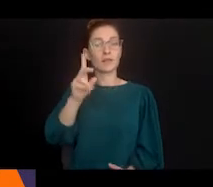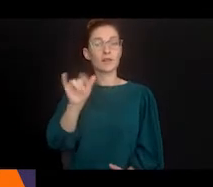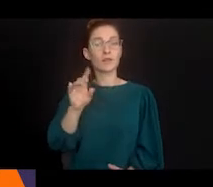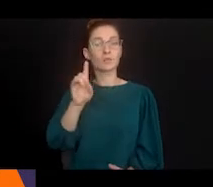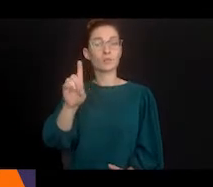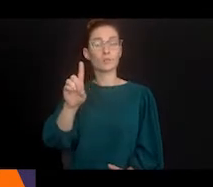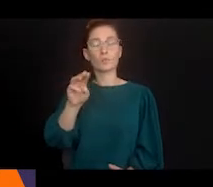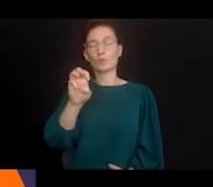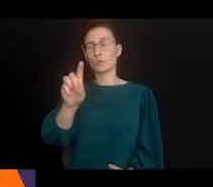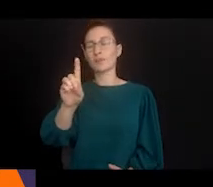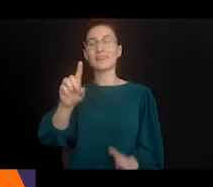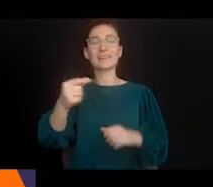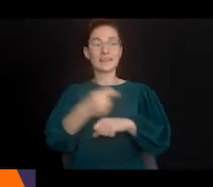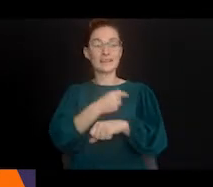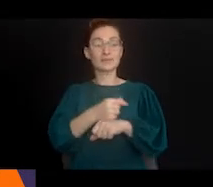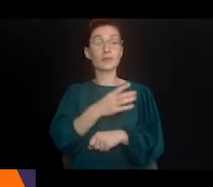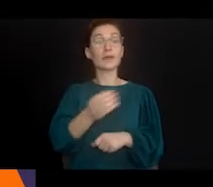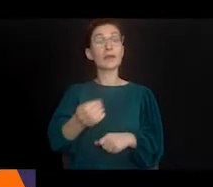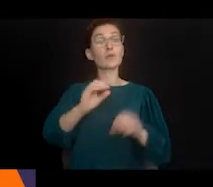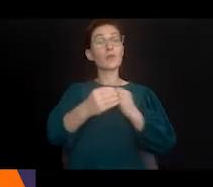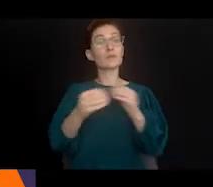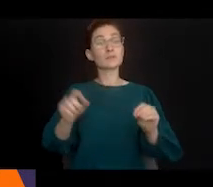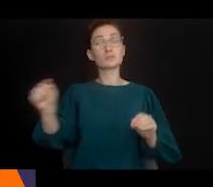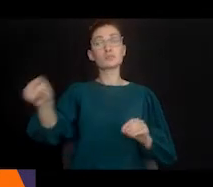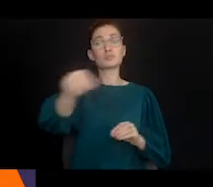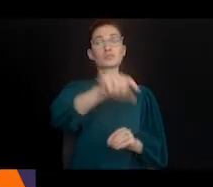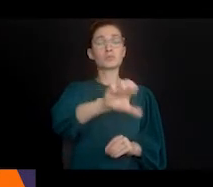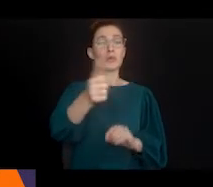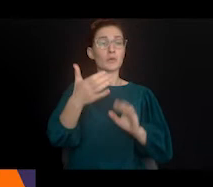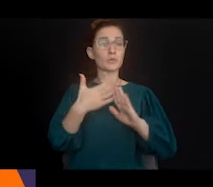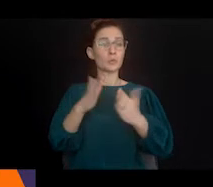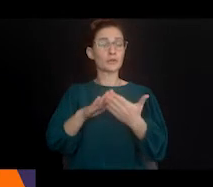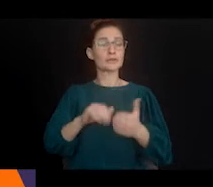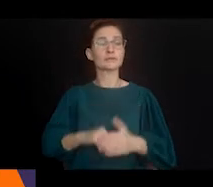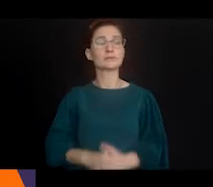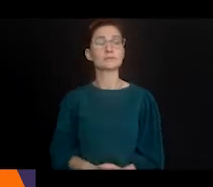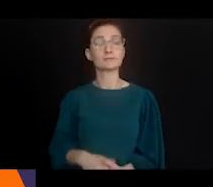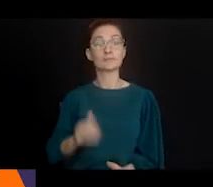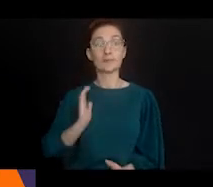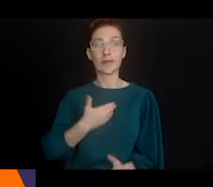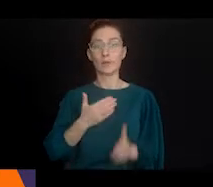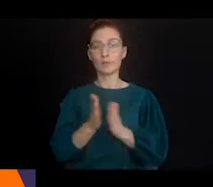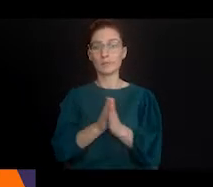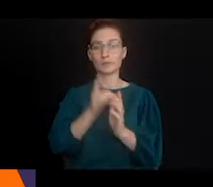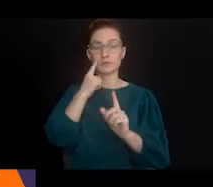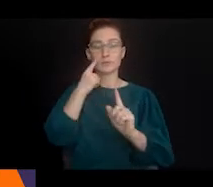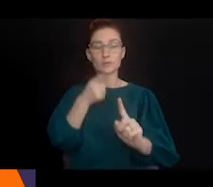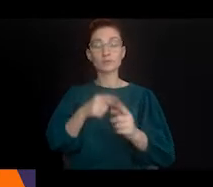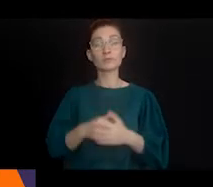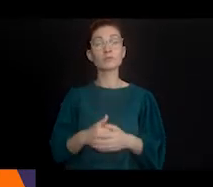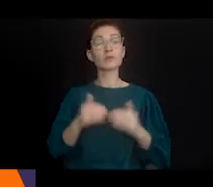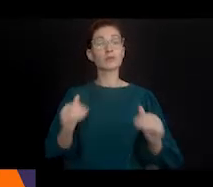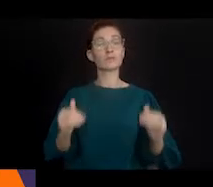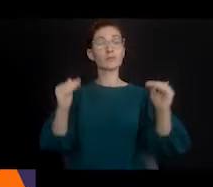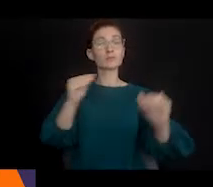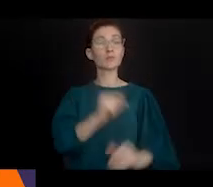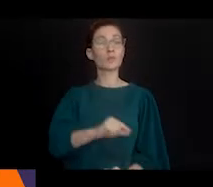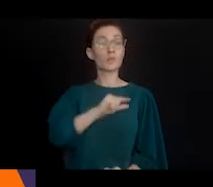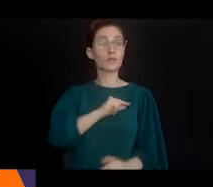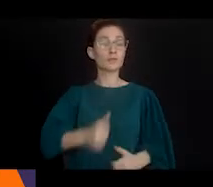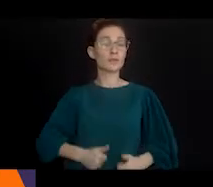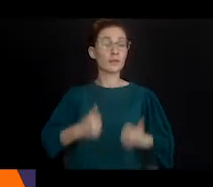Gainesville, as well as satellite offices in several other communities. Our mission: to advance the quality of